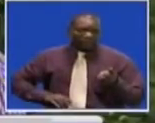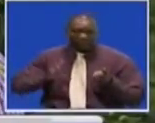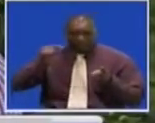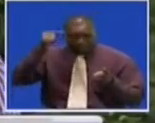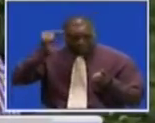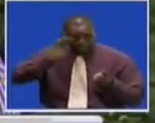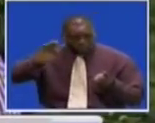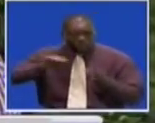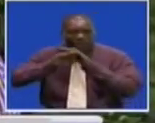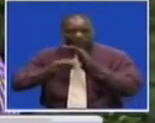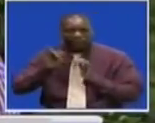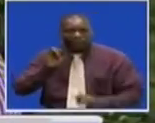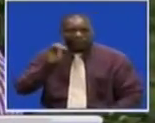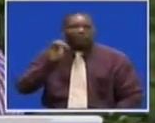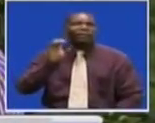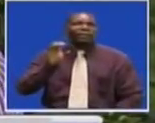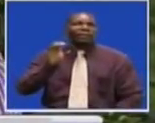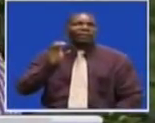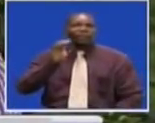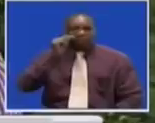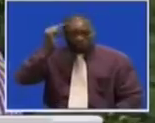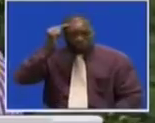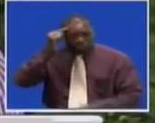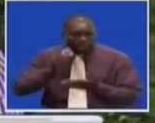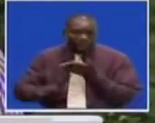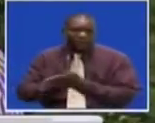under IDC, thought it was appropriate to